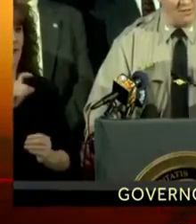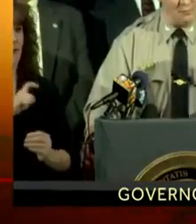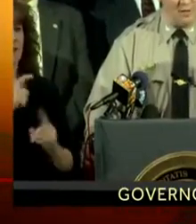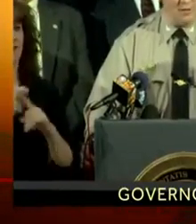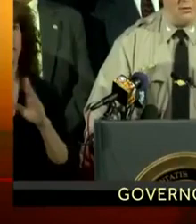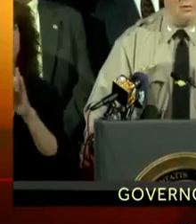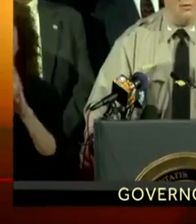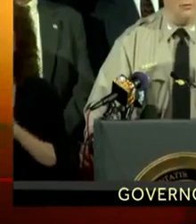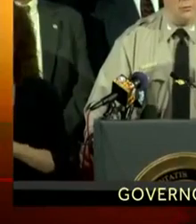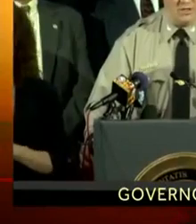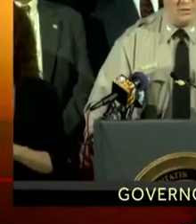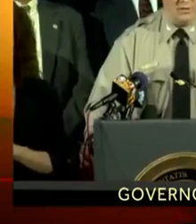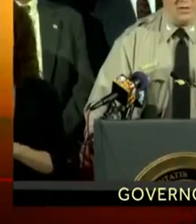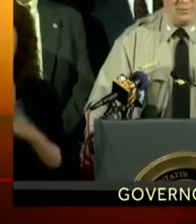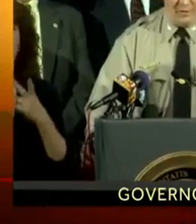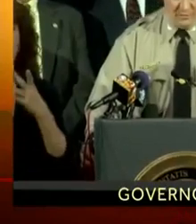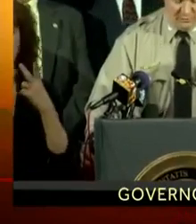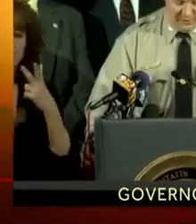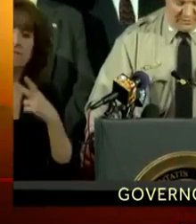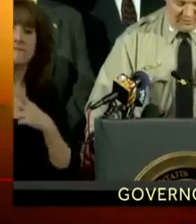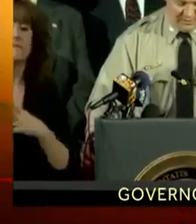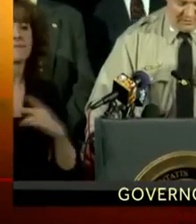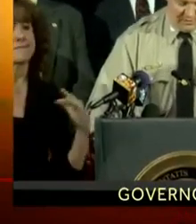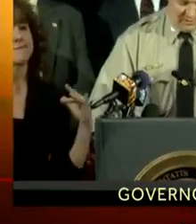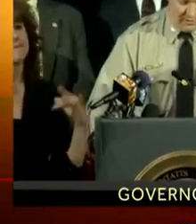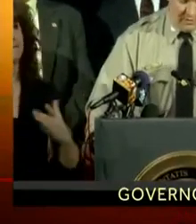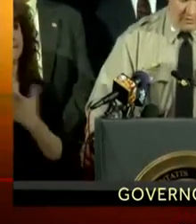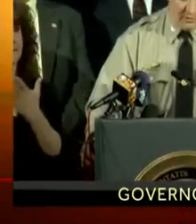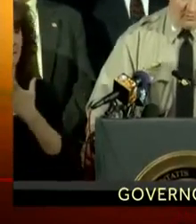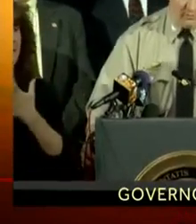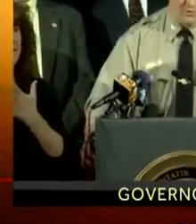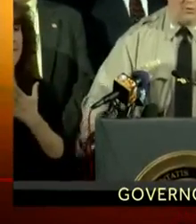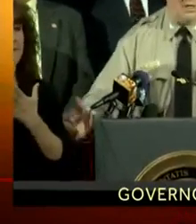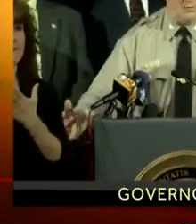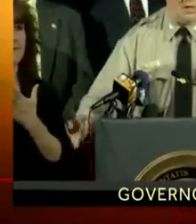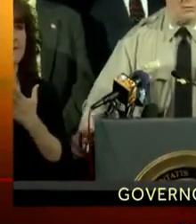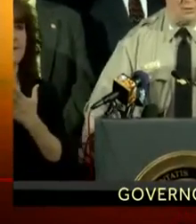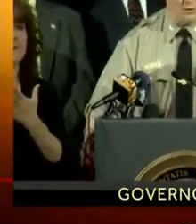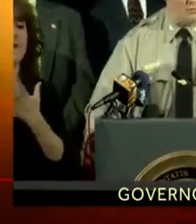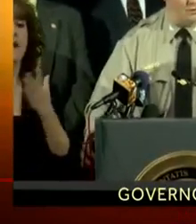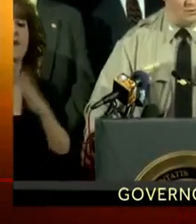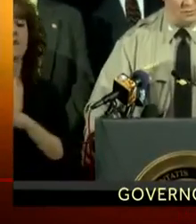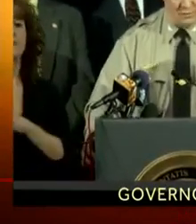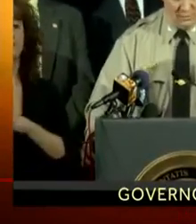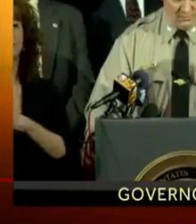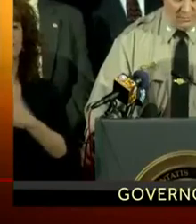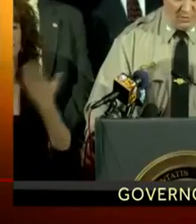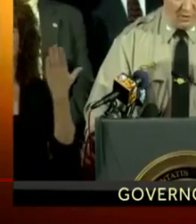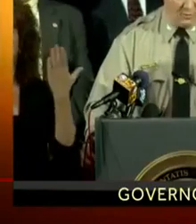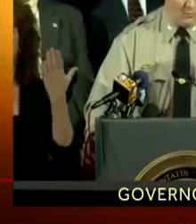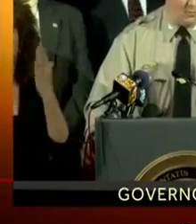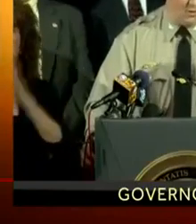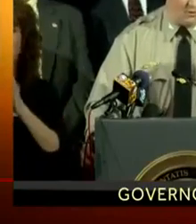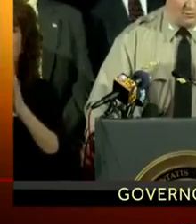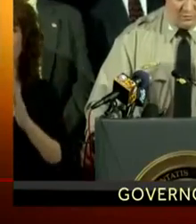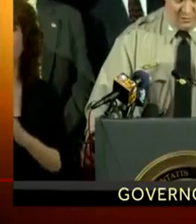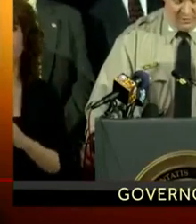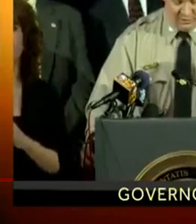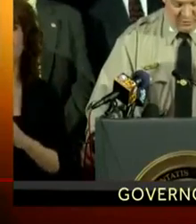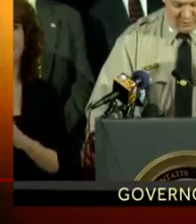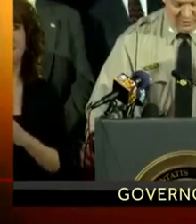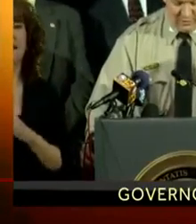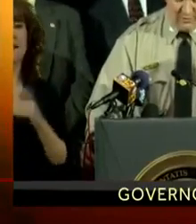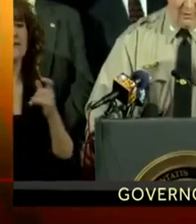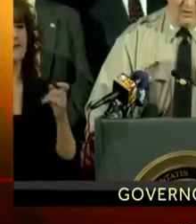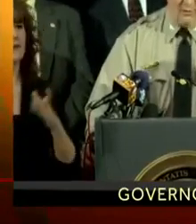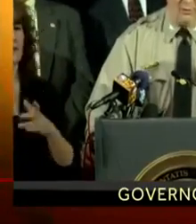from the state of Maryland regionally to come out and provide assistance. But through an EMAC request, which the MEMOP director will talk